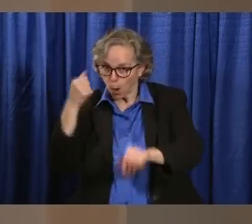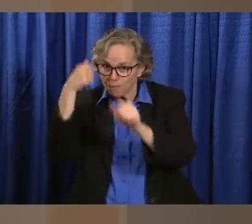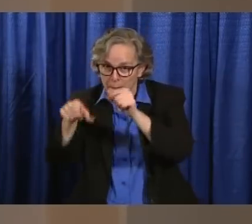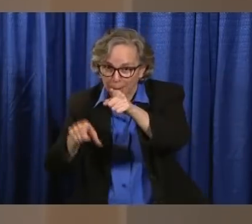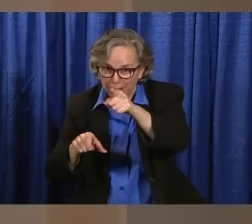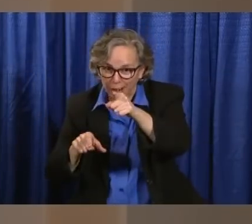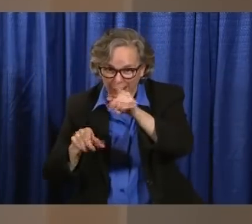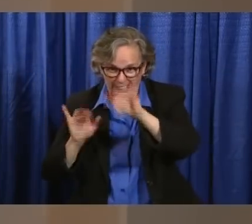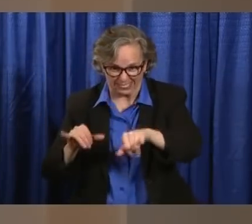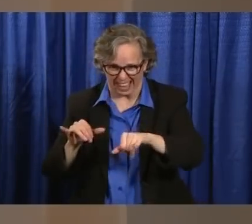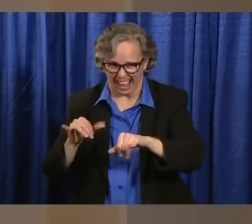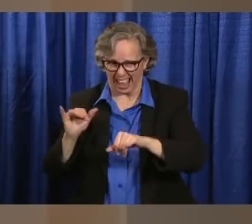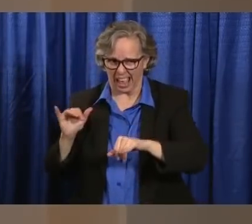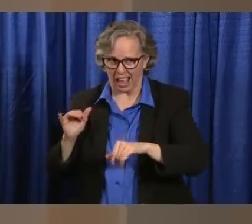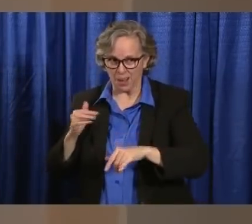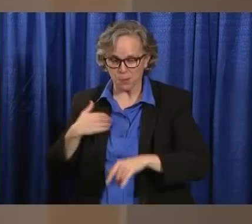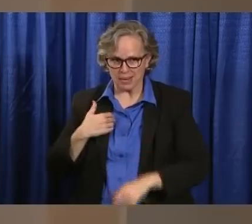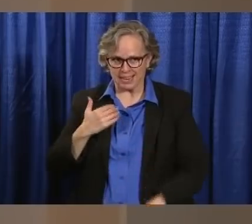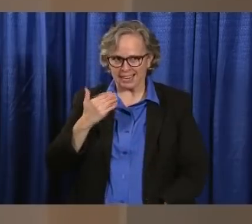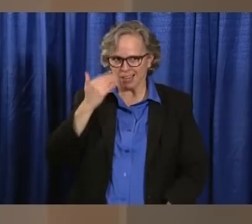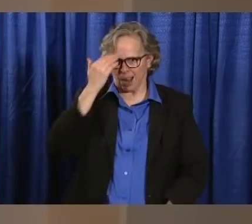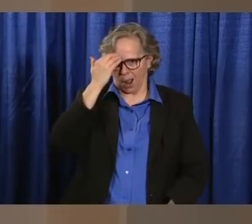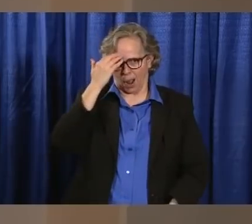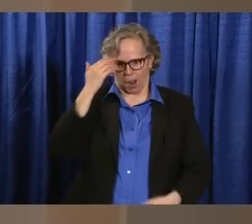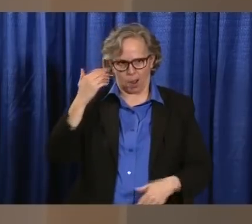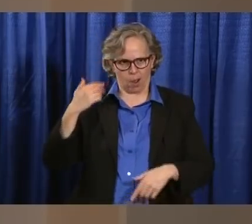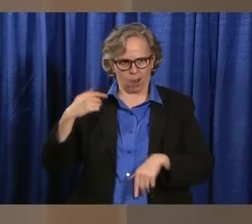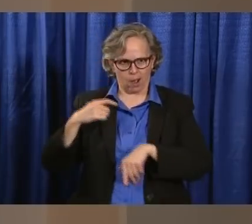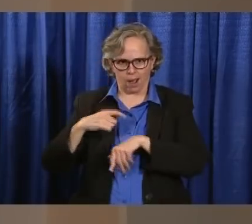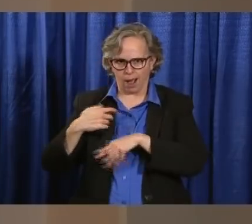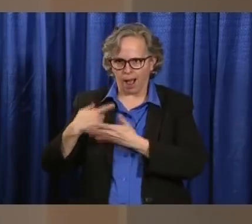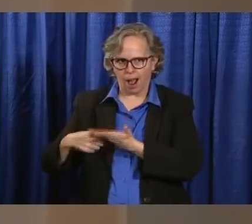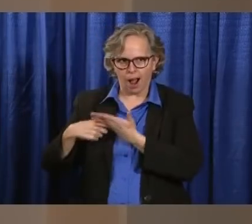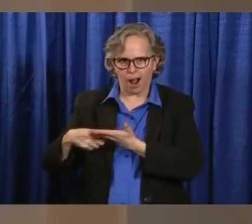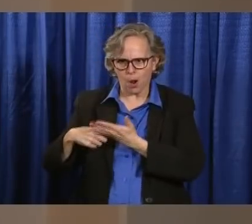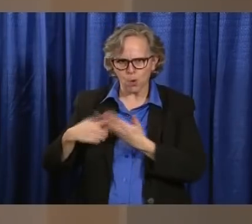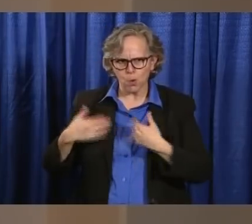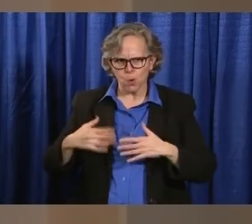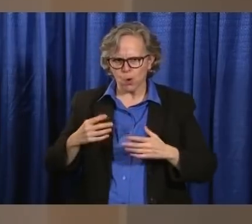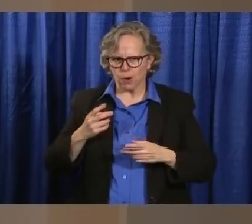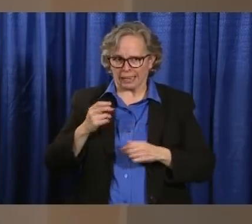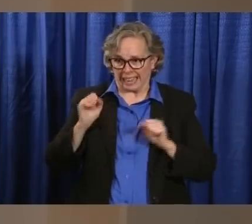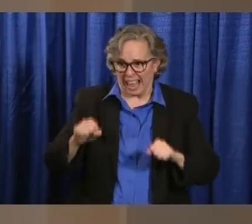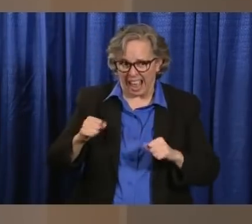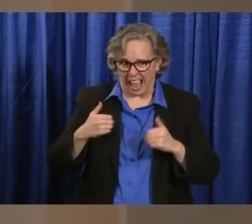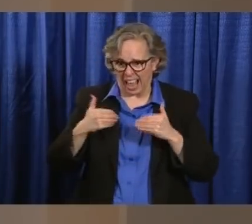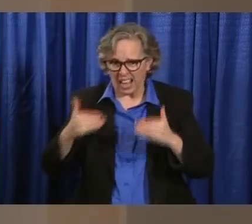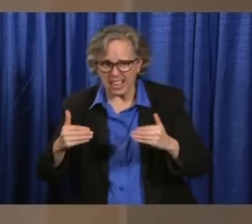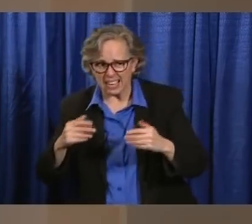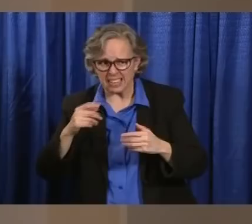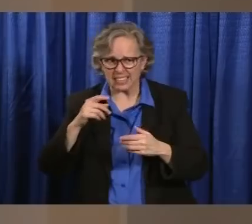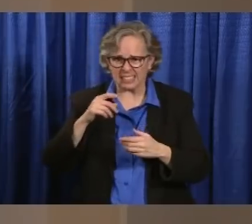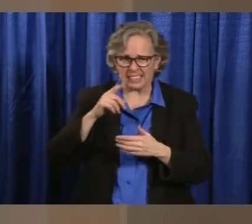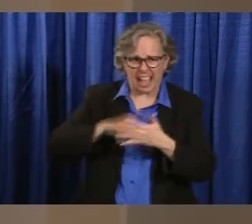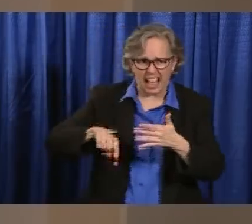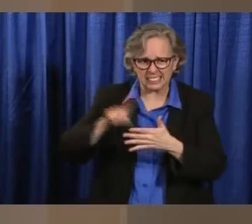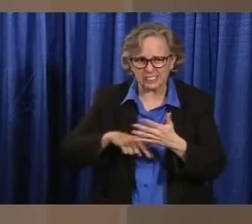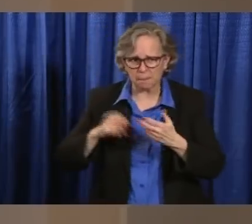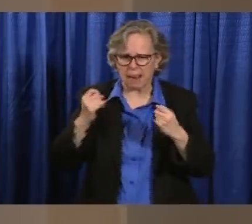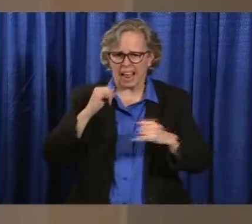80 countries, 100,000 visitors to Columbus. Had we gone forward with that, the consequences